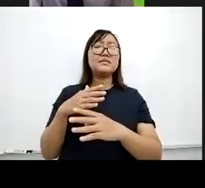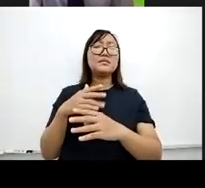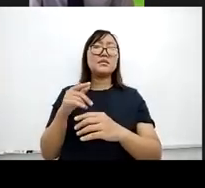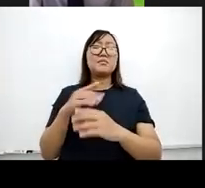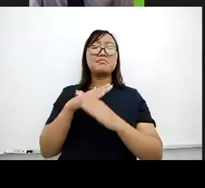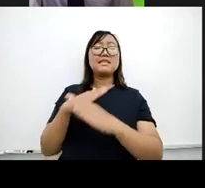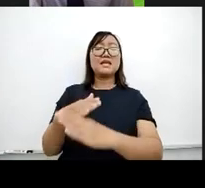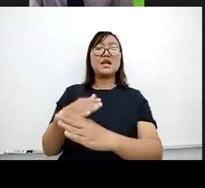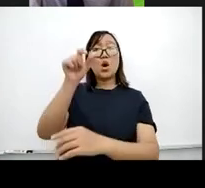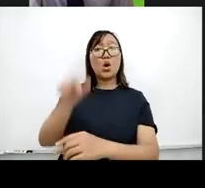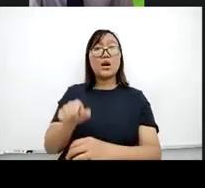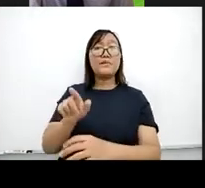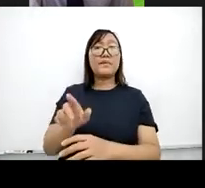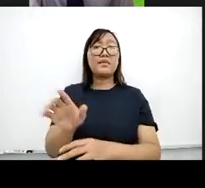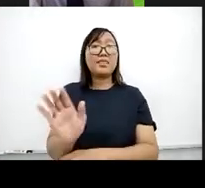pairs